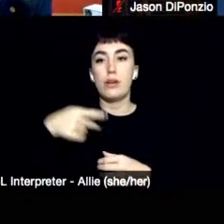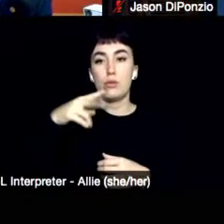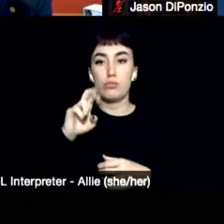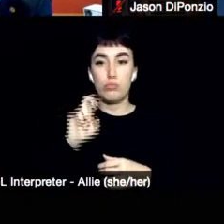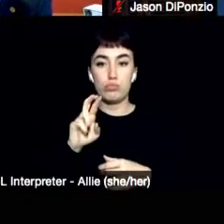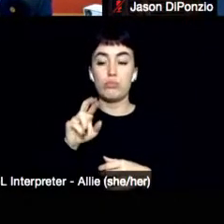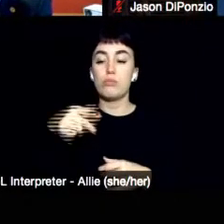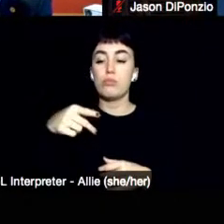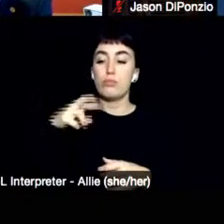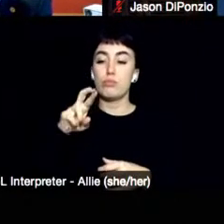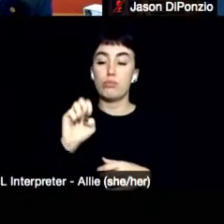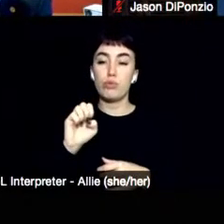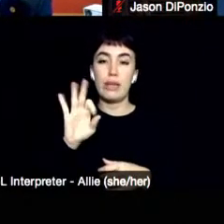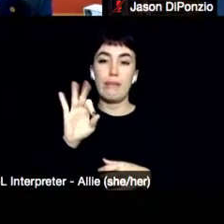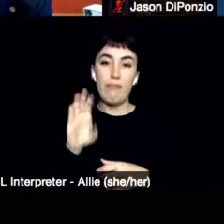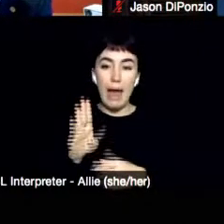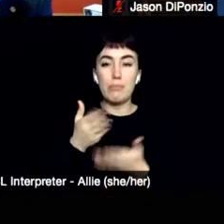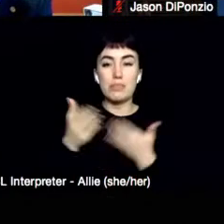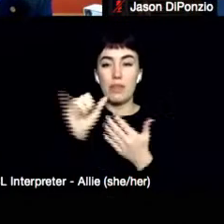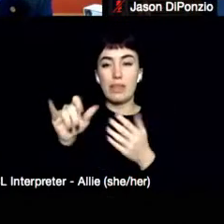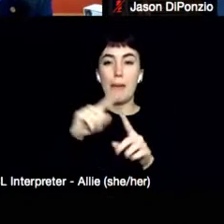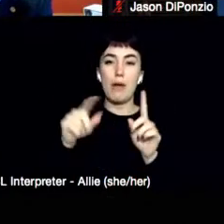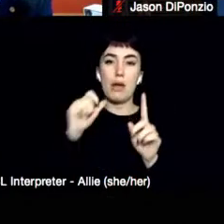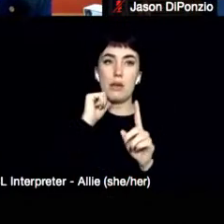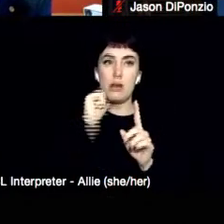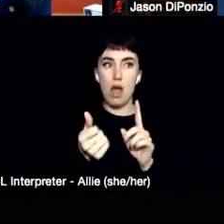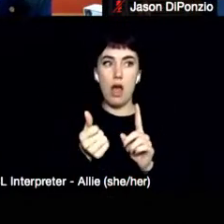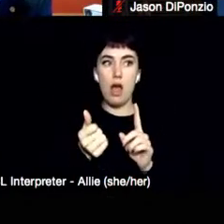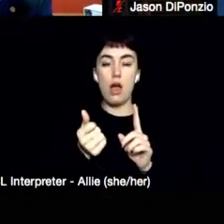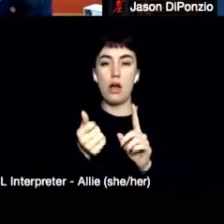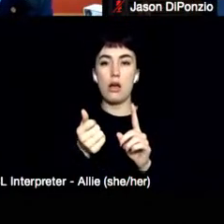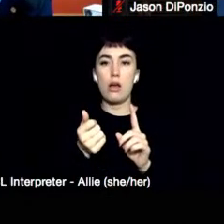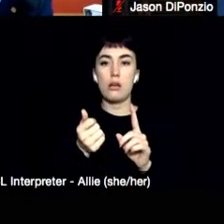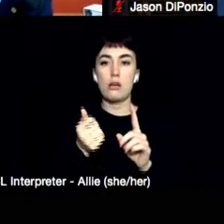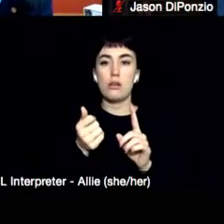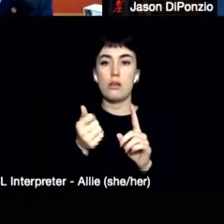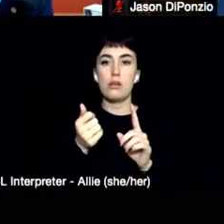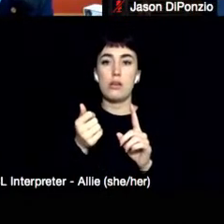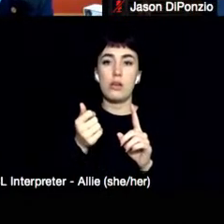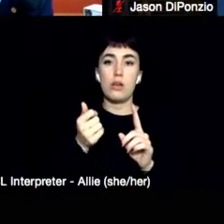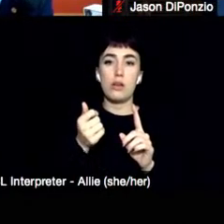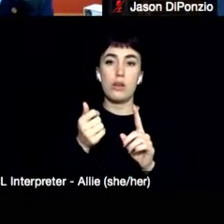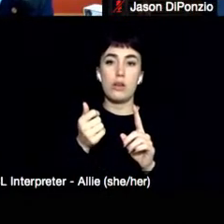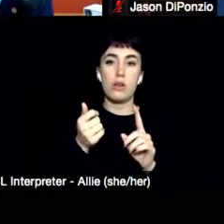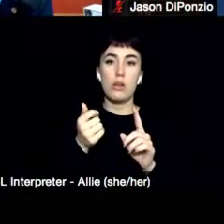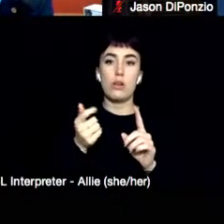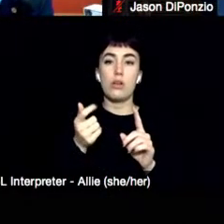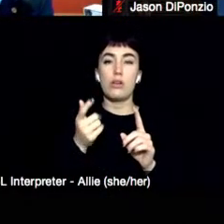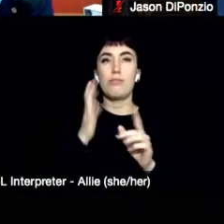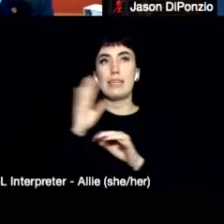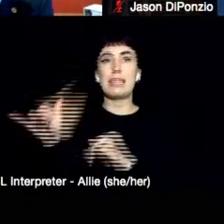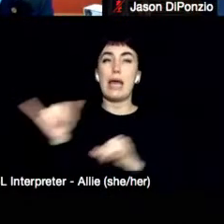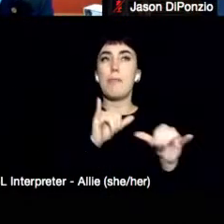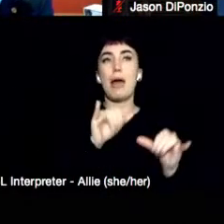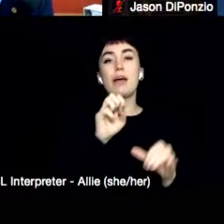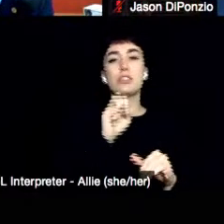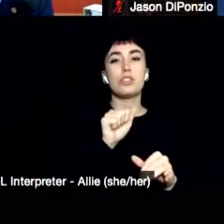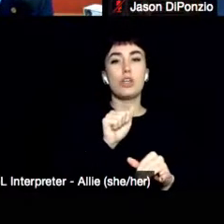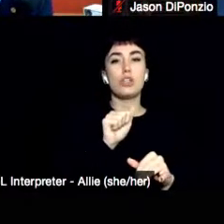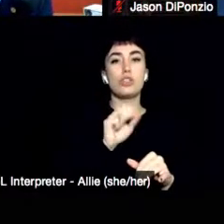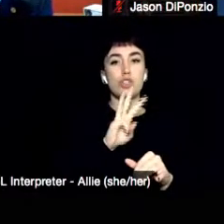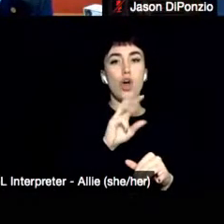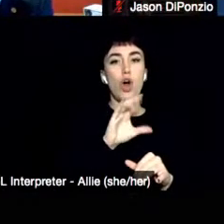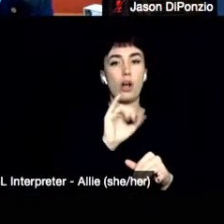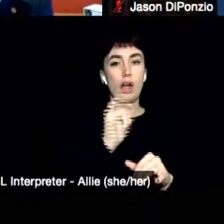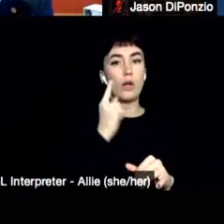but definitely not to the extent of noise caused by the saw cutting. Can the work be staged to